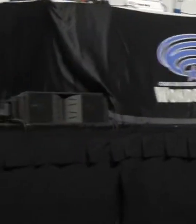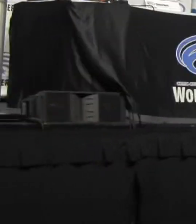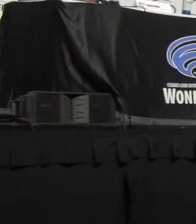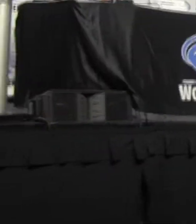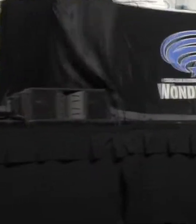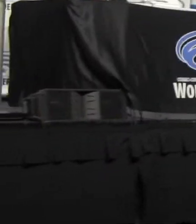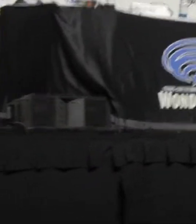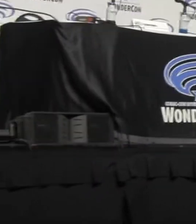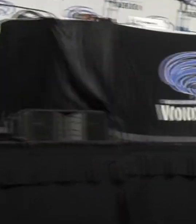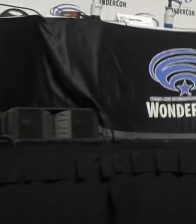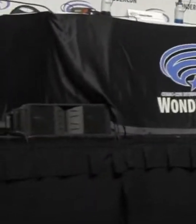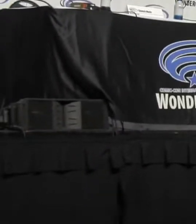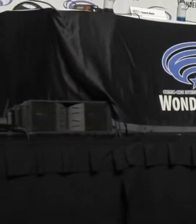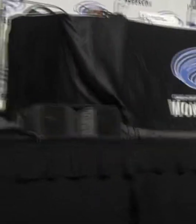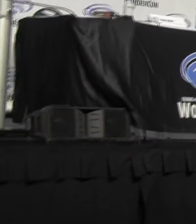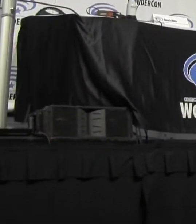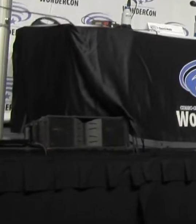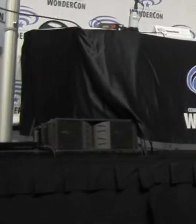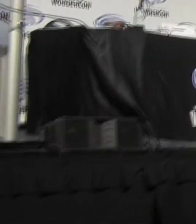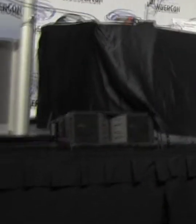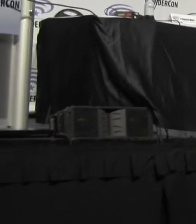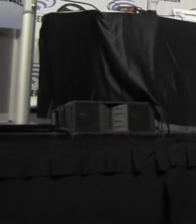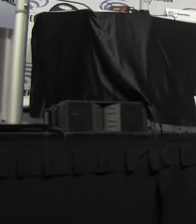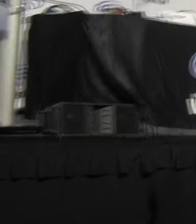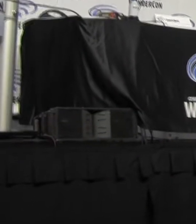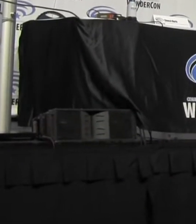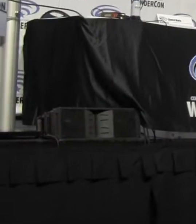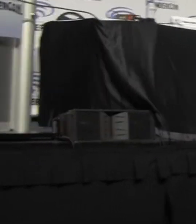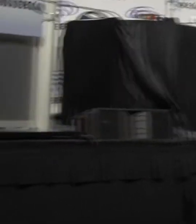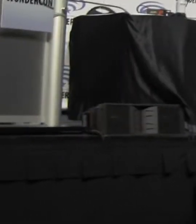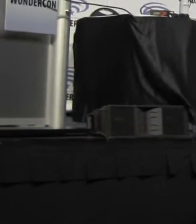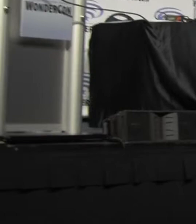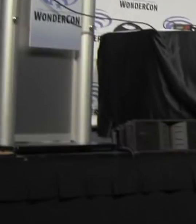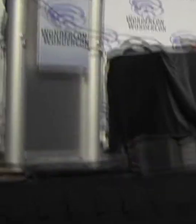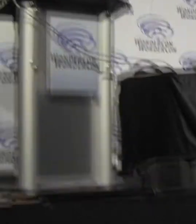Cheech Marin, Tom Chong, yeah!